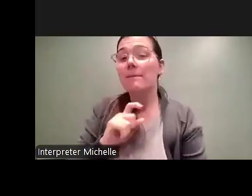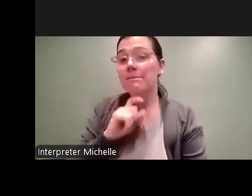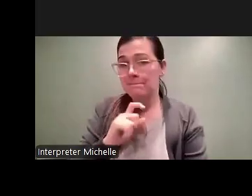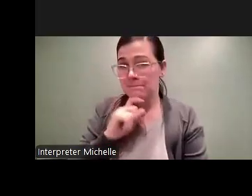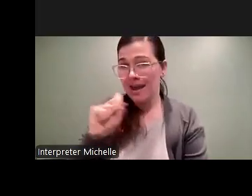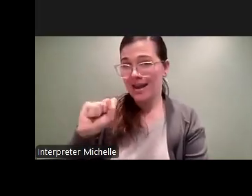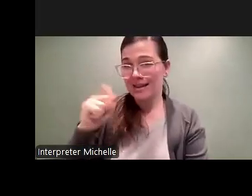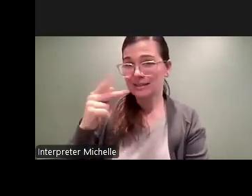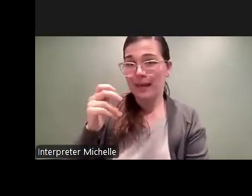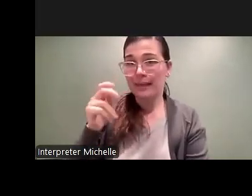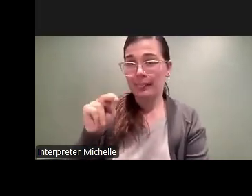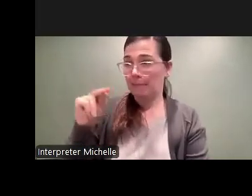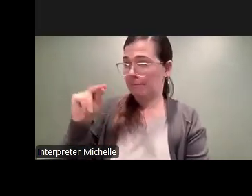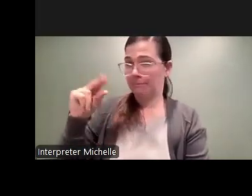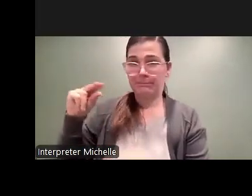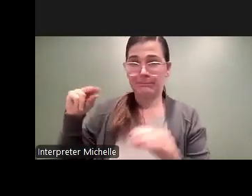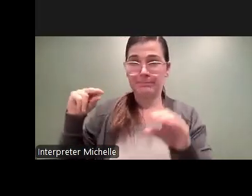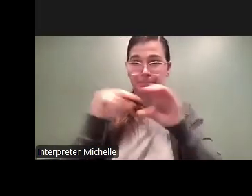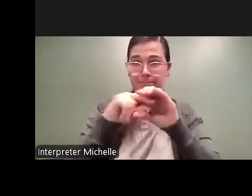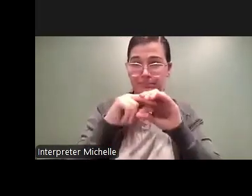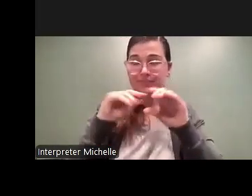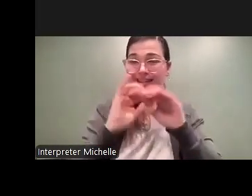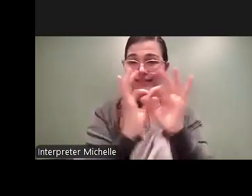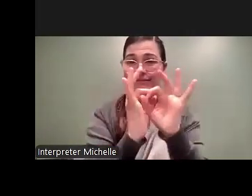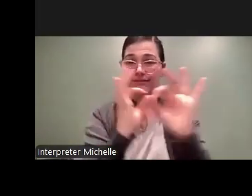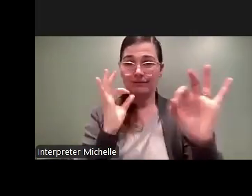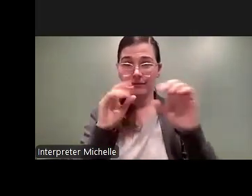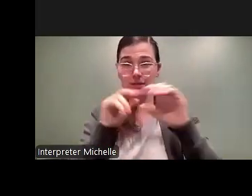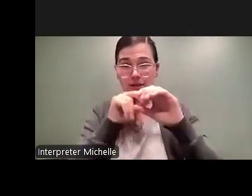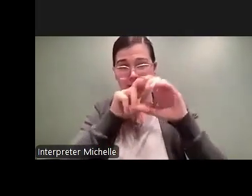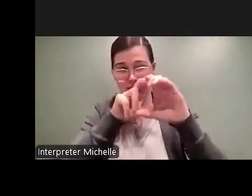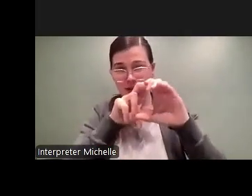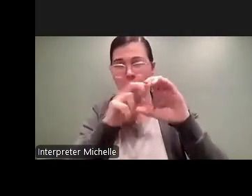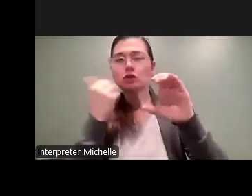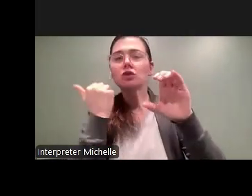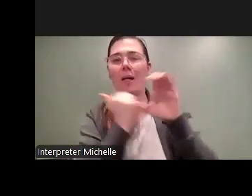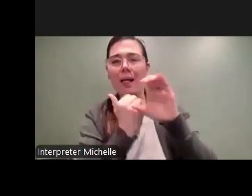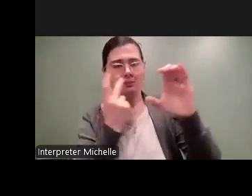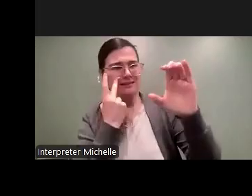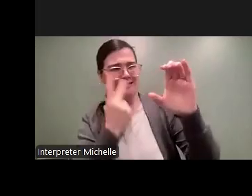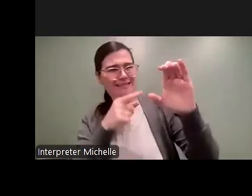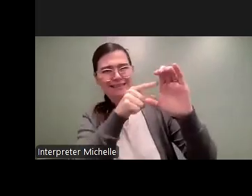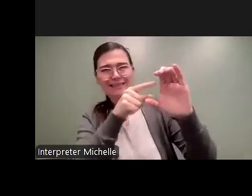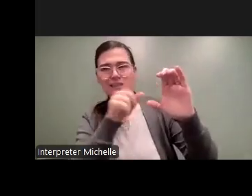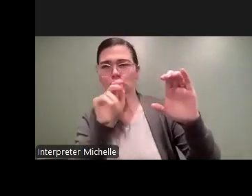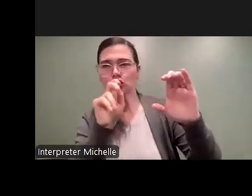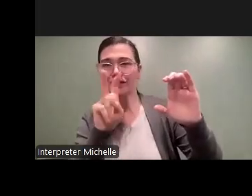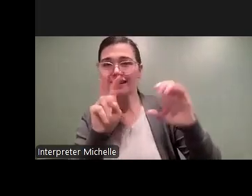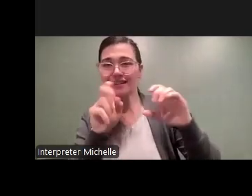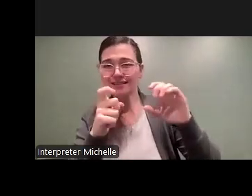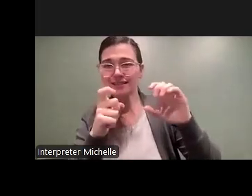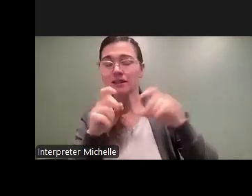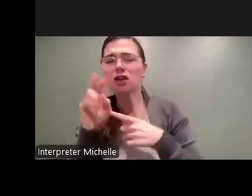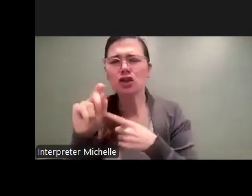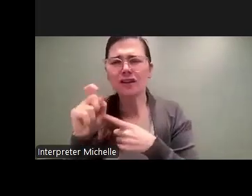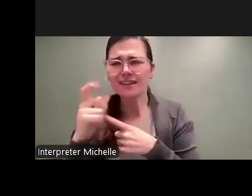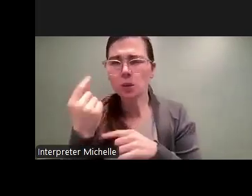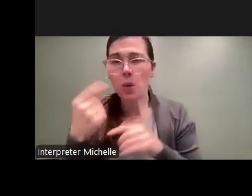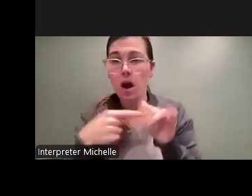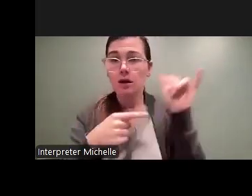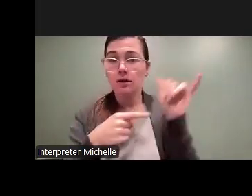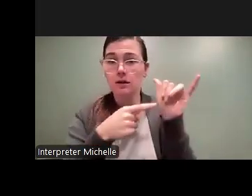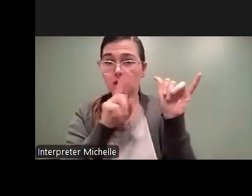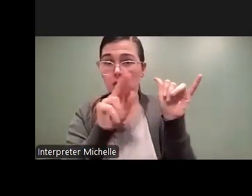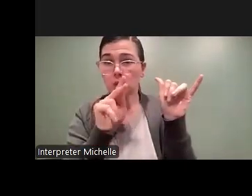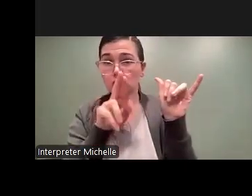in the vagina to visualize the cervix. The cervix is really nothing more than the opening to the uterus.